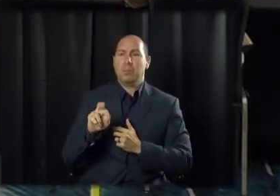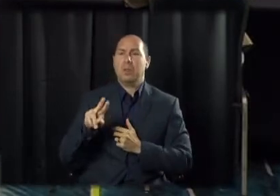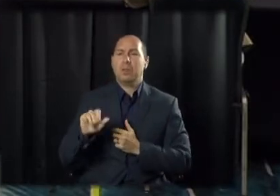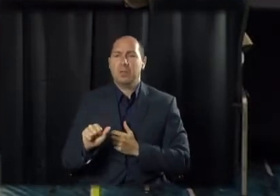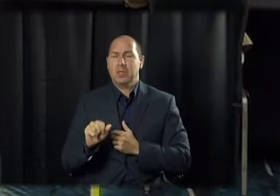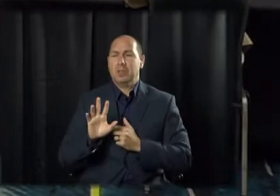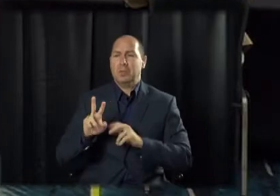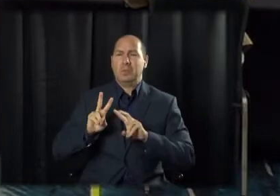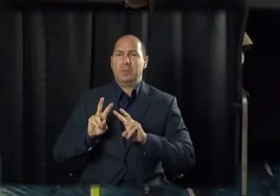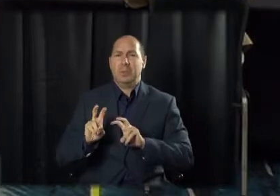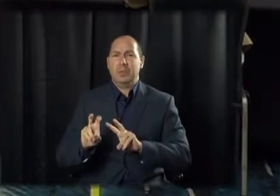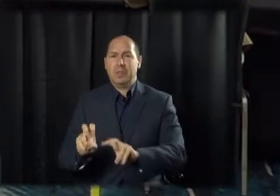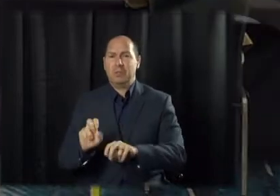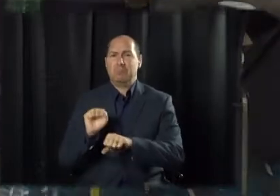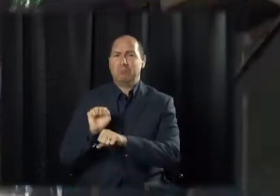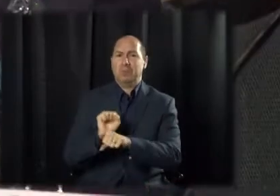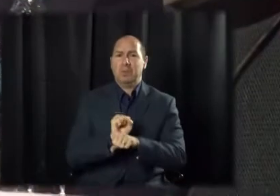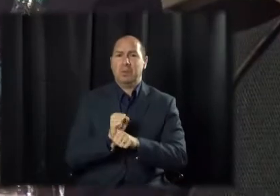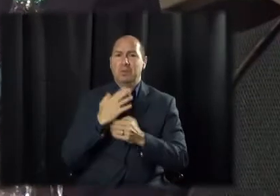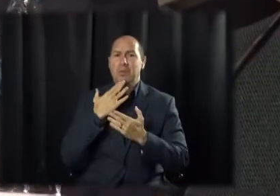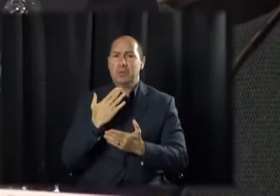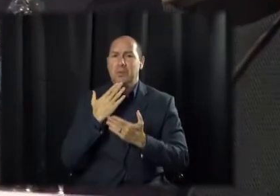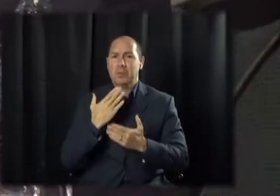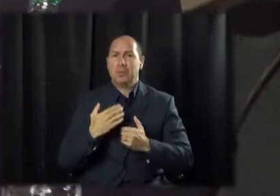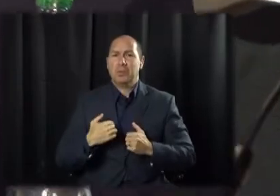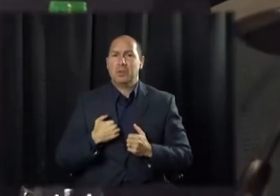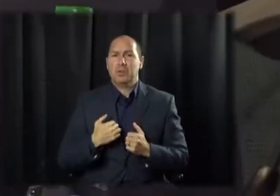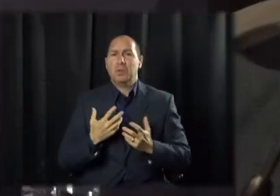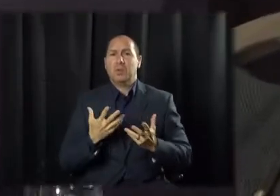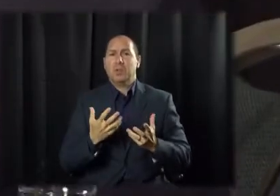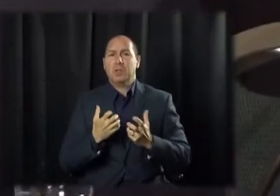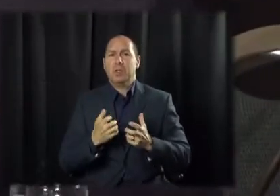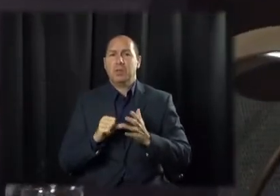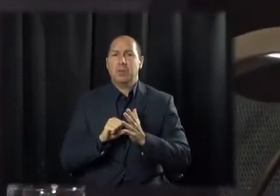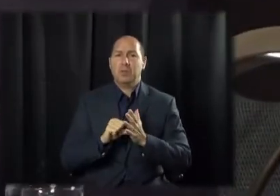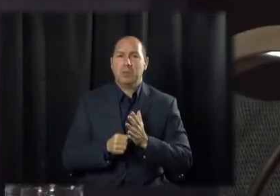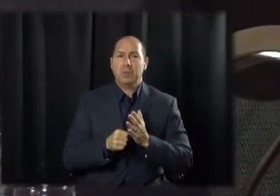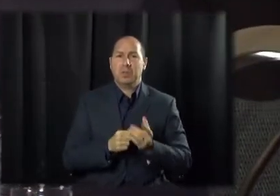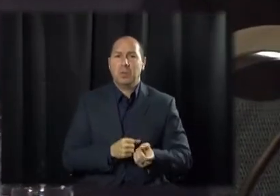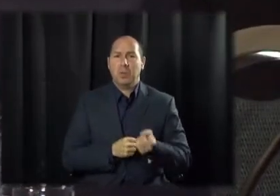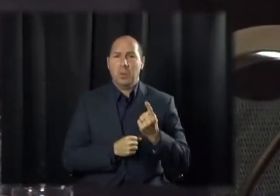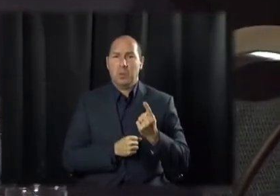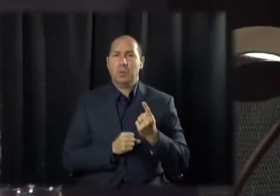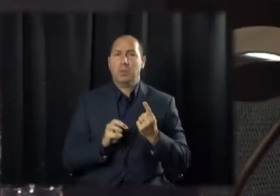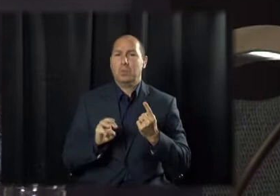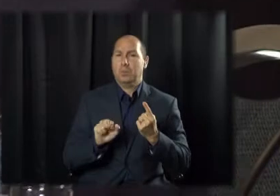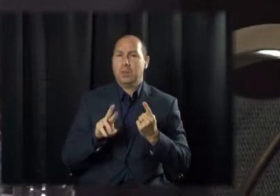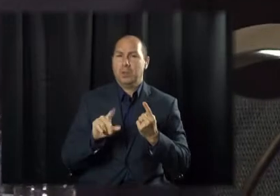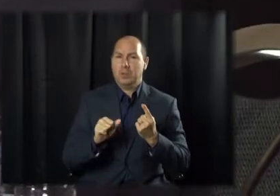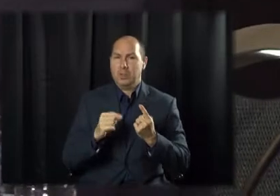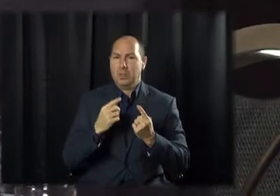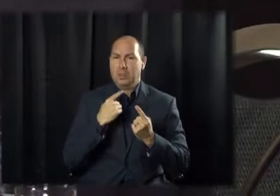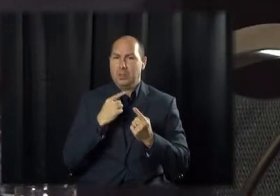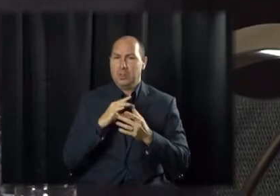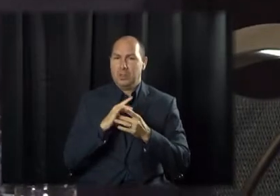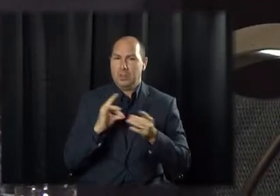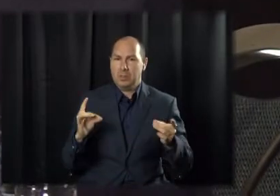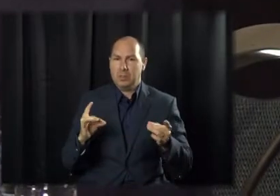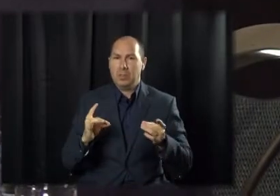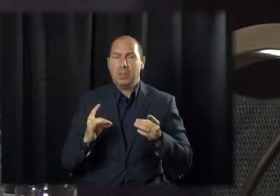this. I want to underscore one thing that Maria said that I think is really important no matter what the